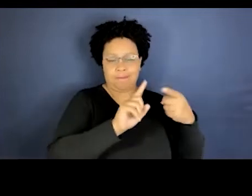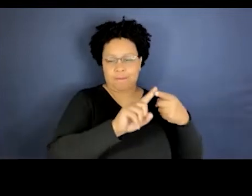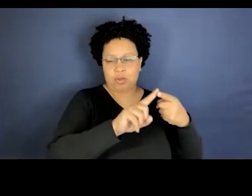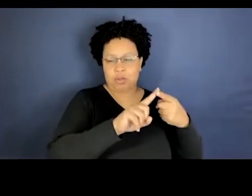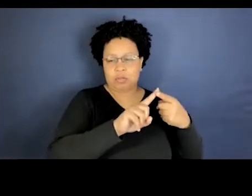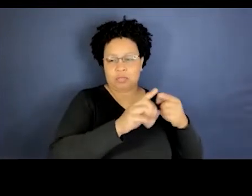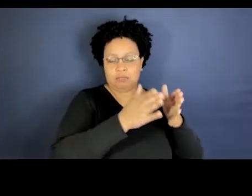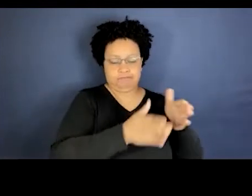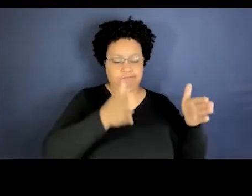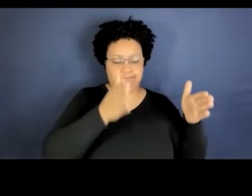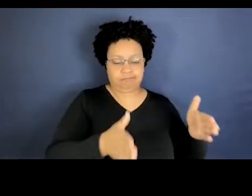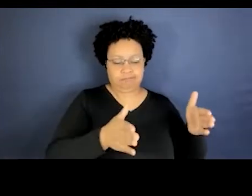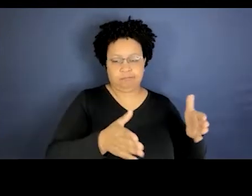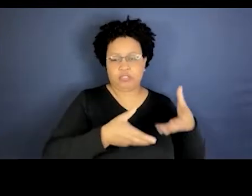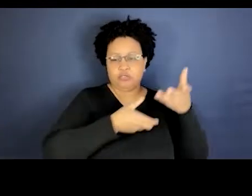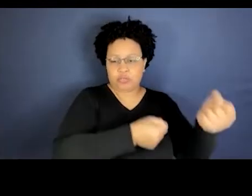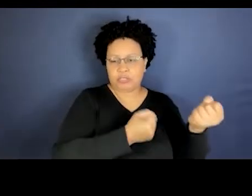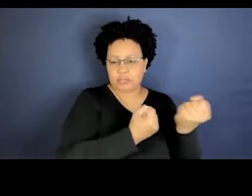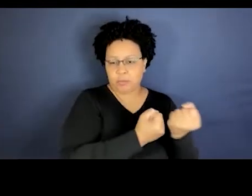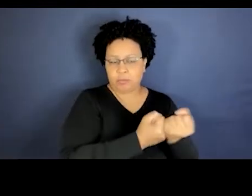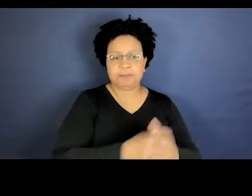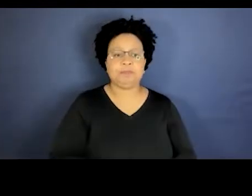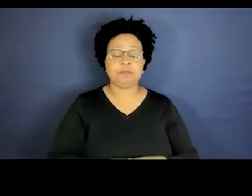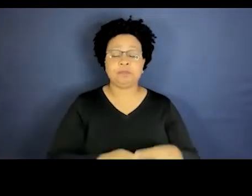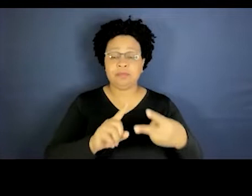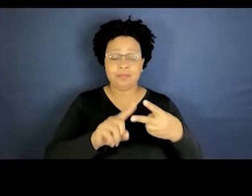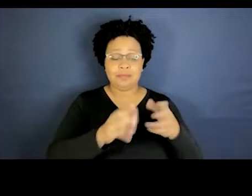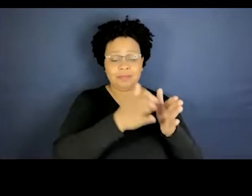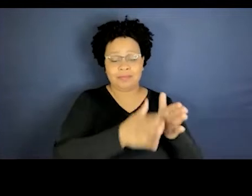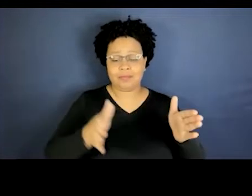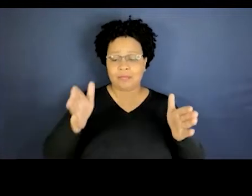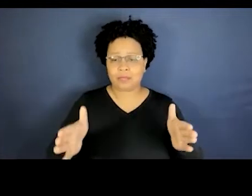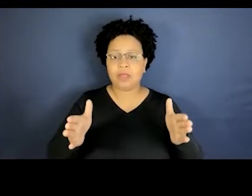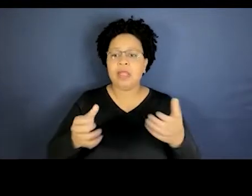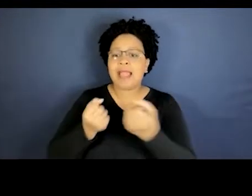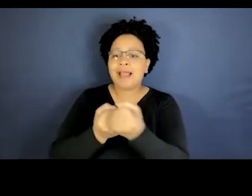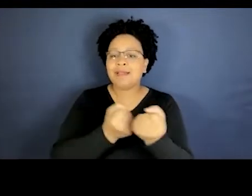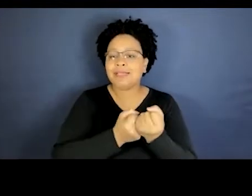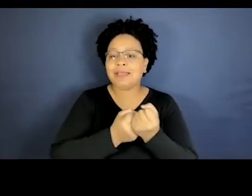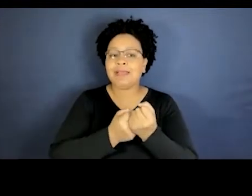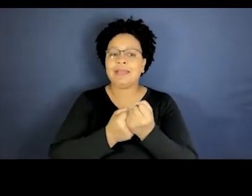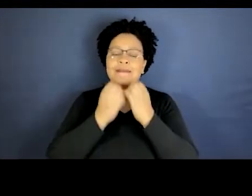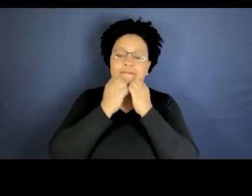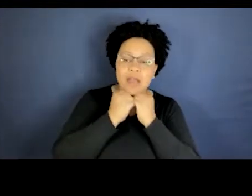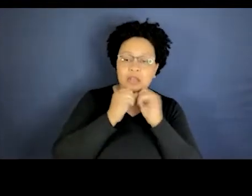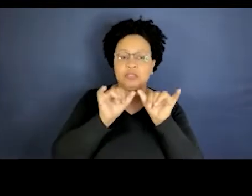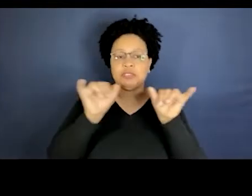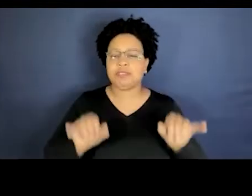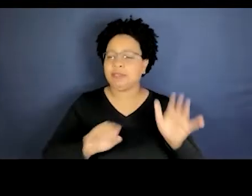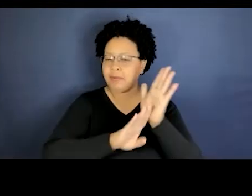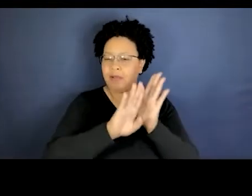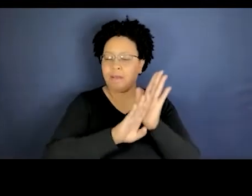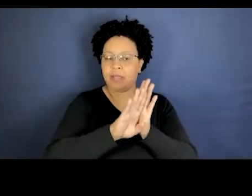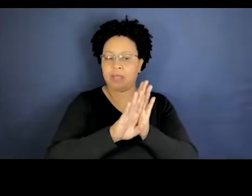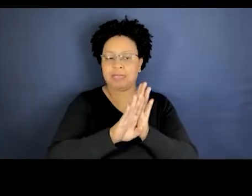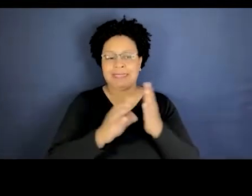support. The second phase, which I'm calling the advocacy value system development, is